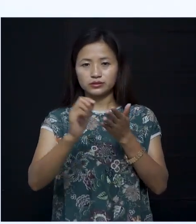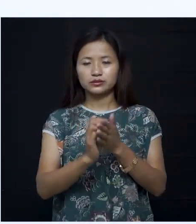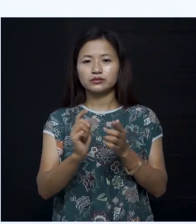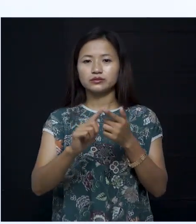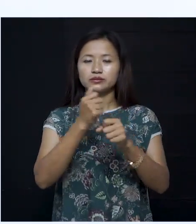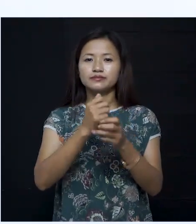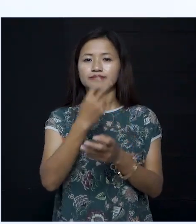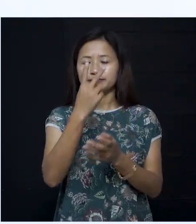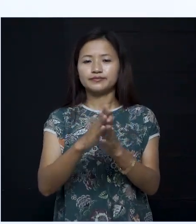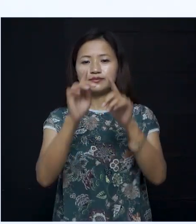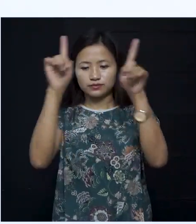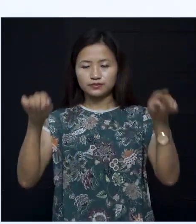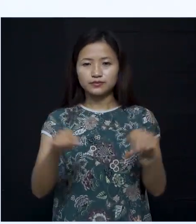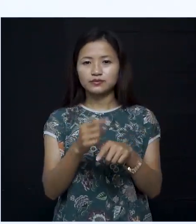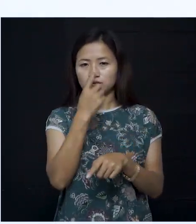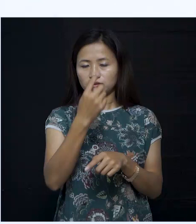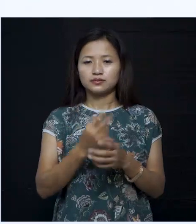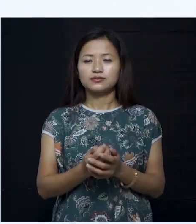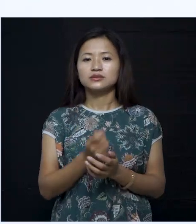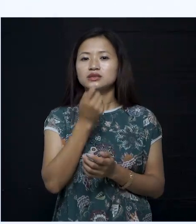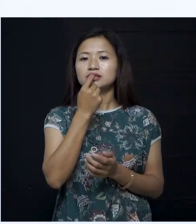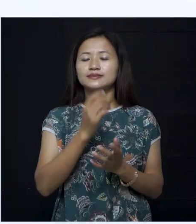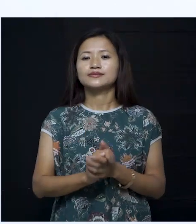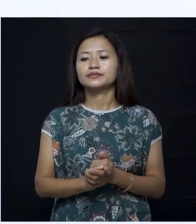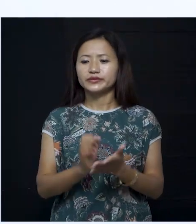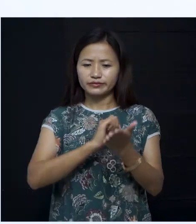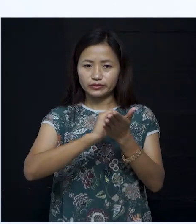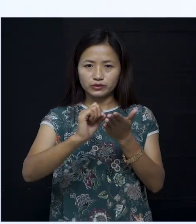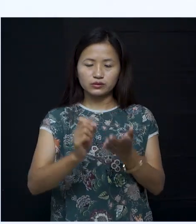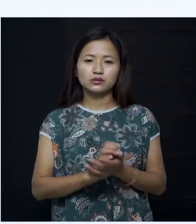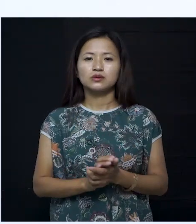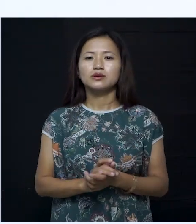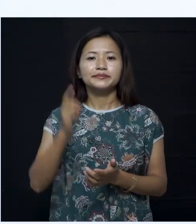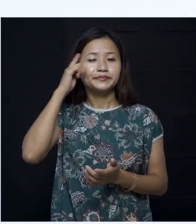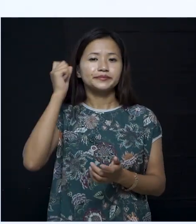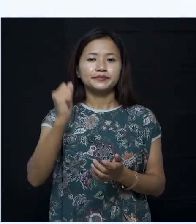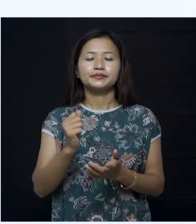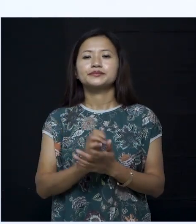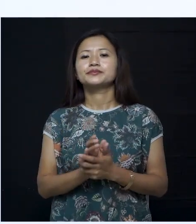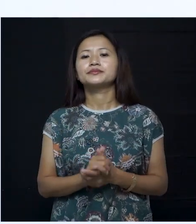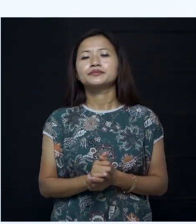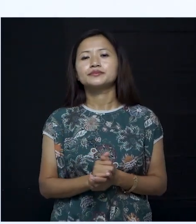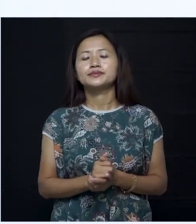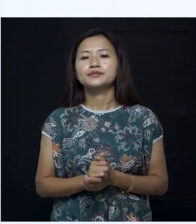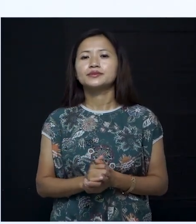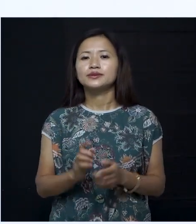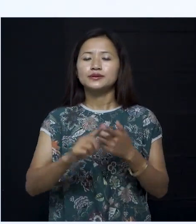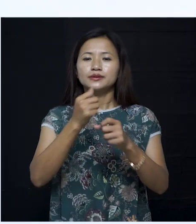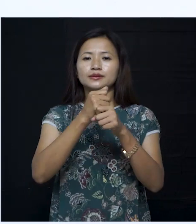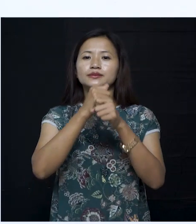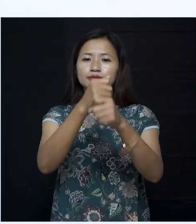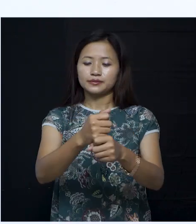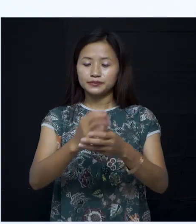can also think of it and take a note down in your copy so that you will also remember and see whether the examples that I give